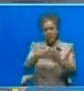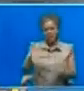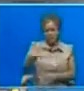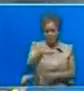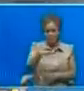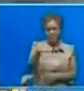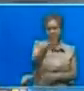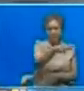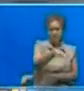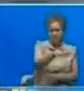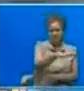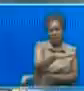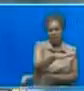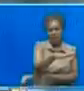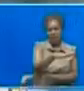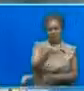geographical